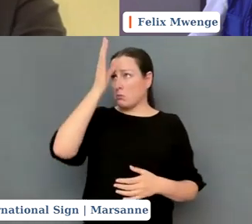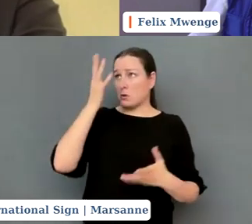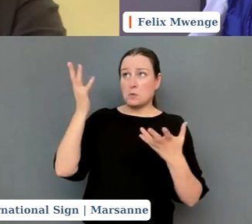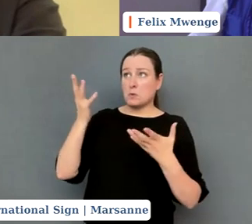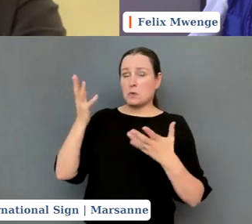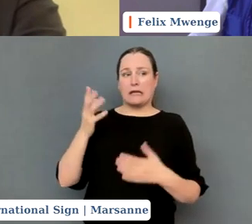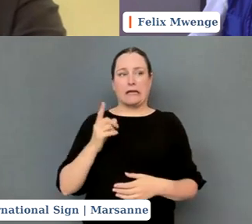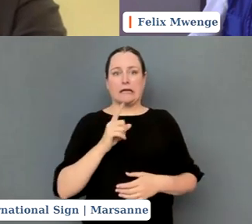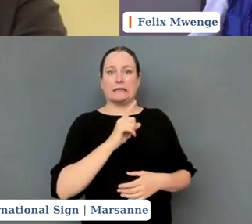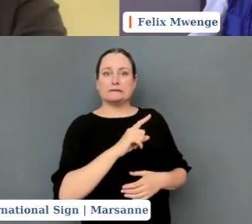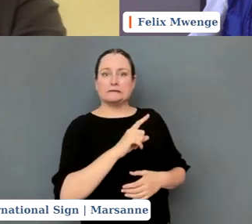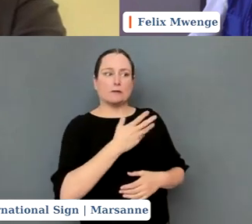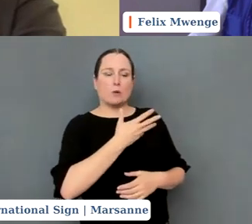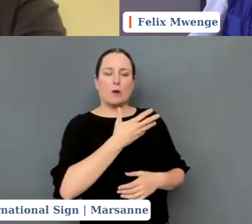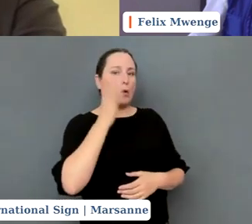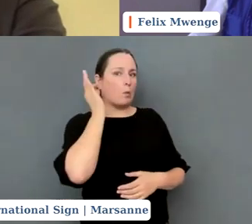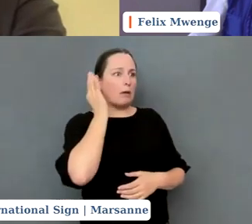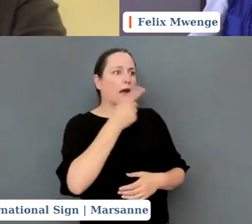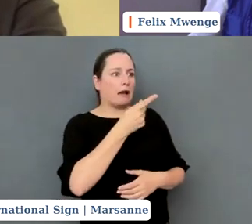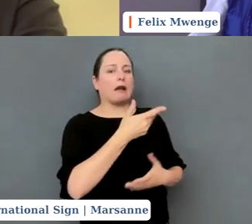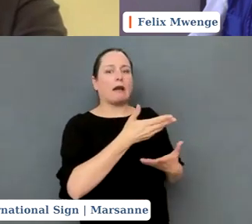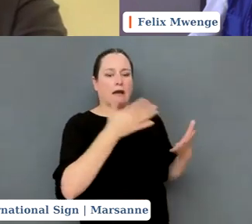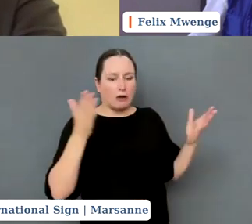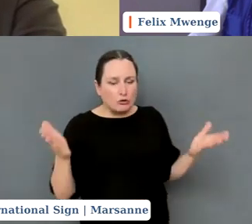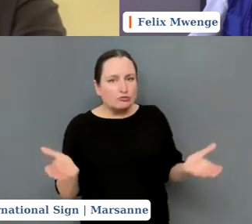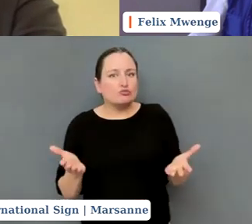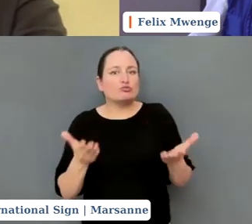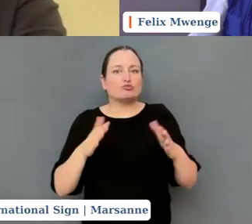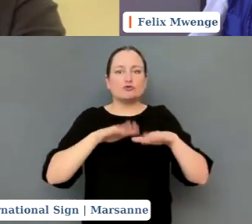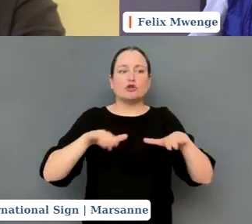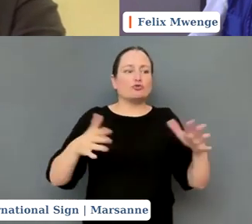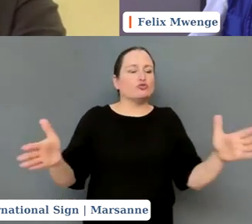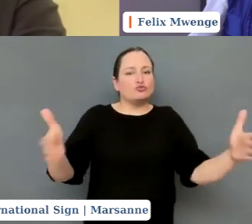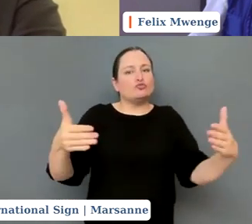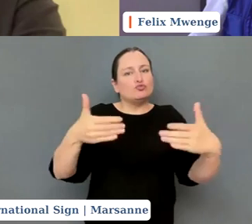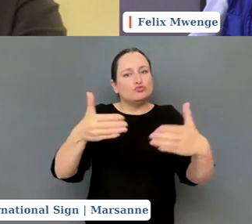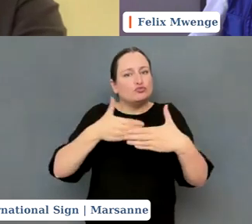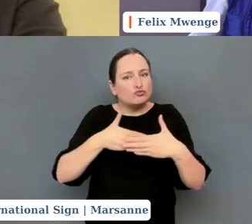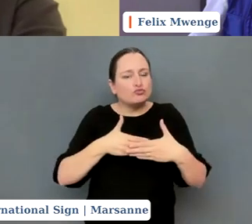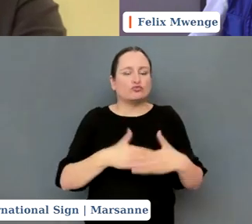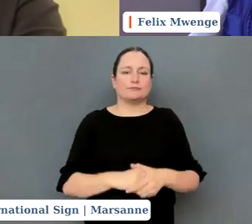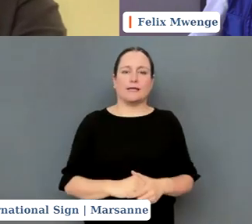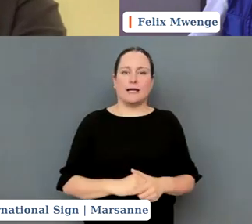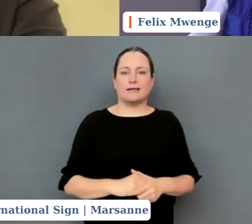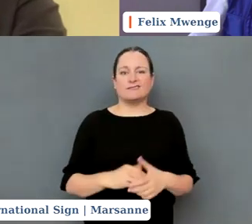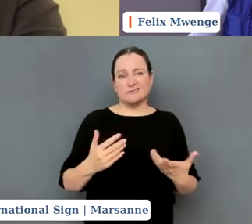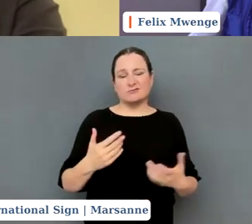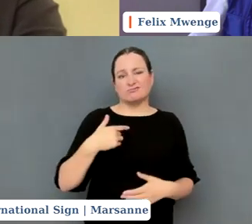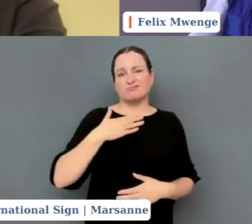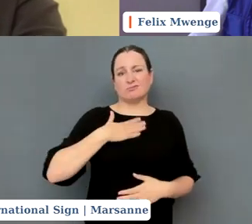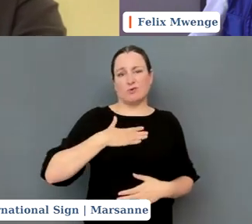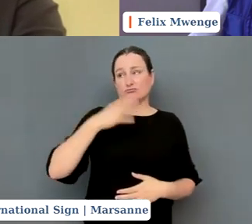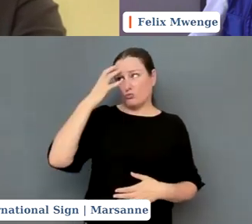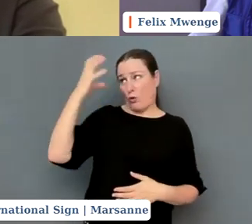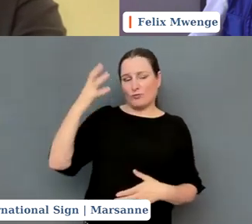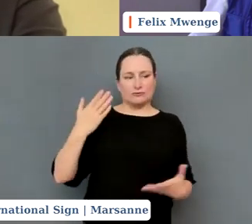resources by to home persons that are protected, and in order to fight